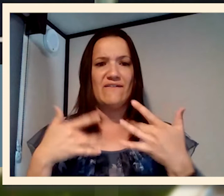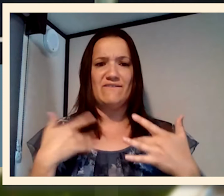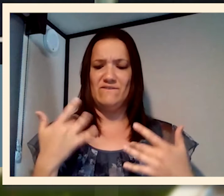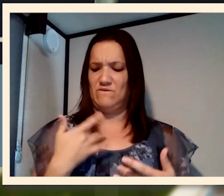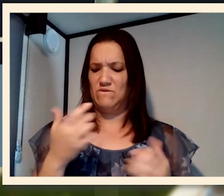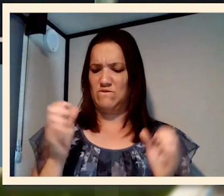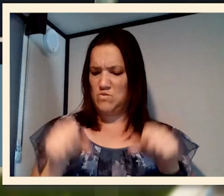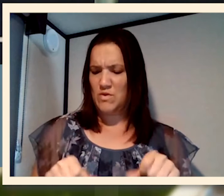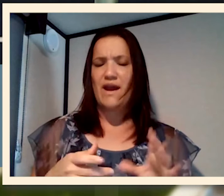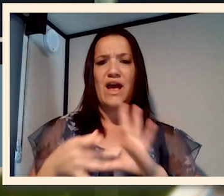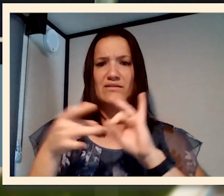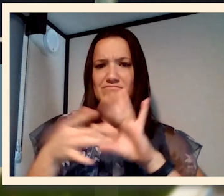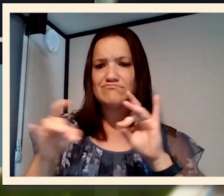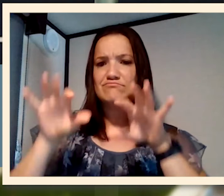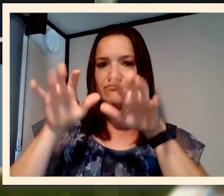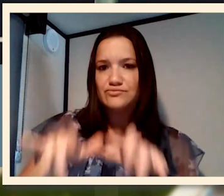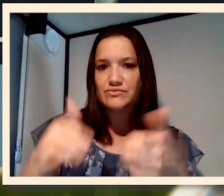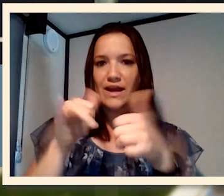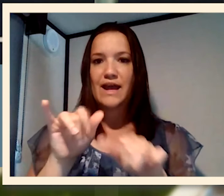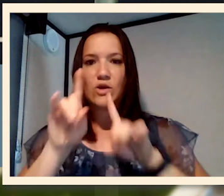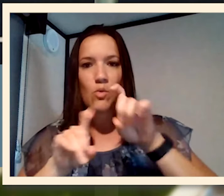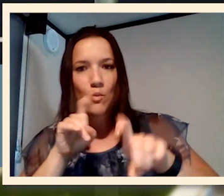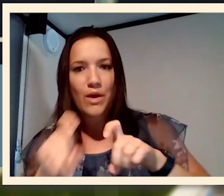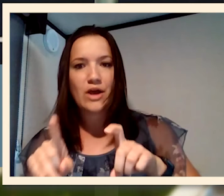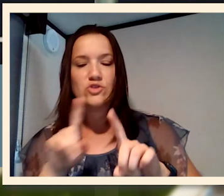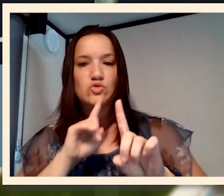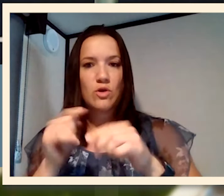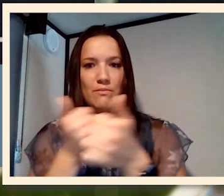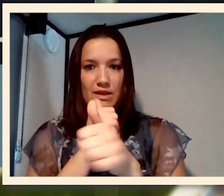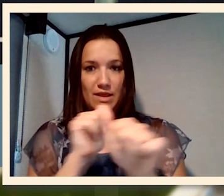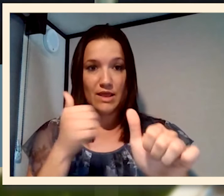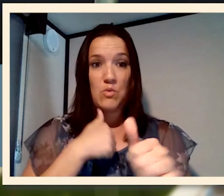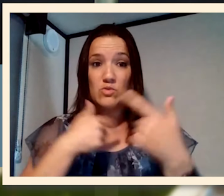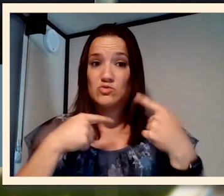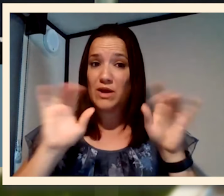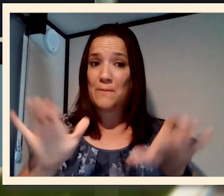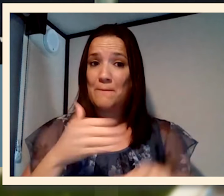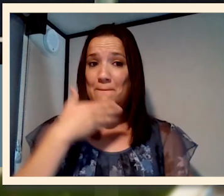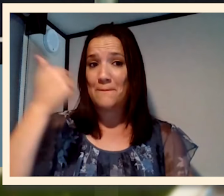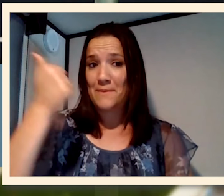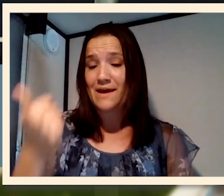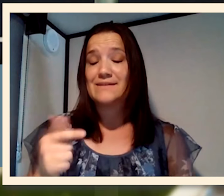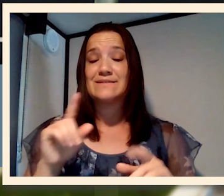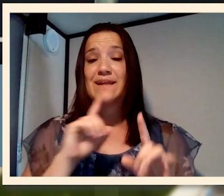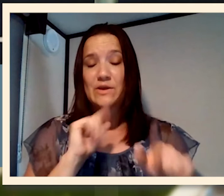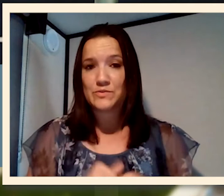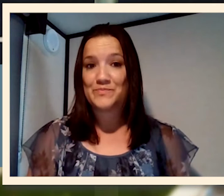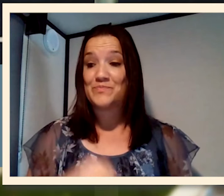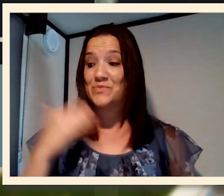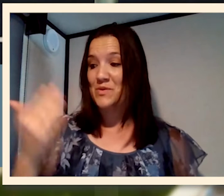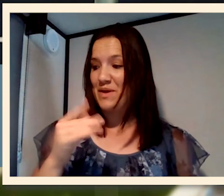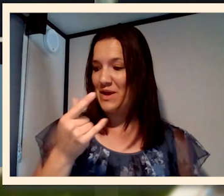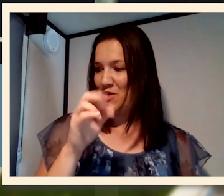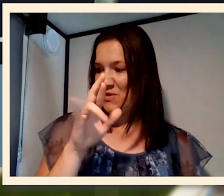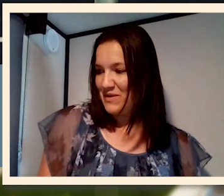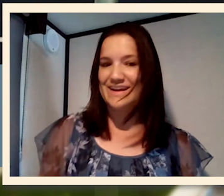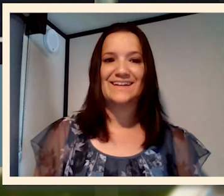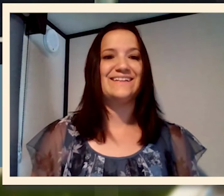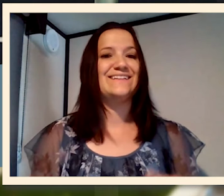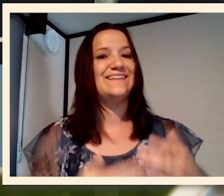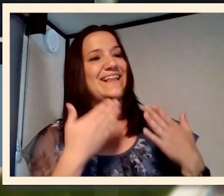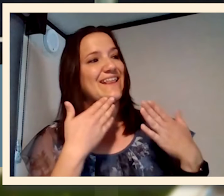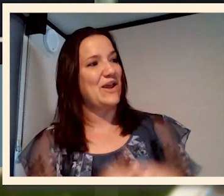webinar today, feel free to chat any questions or comments that you have, and we will do our best to answer them. Welcome, Gary. Yes,